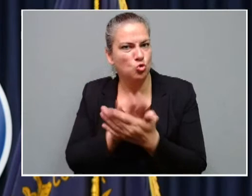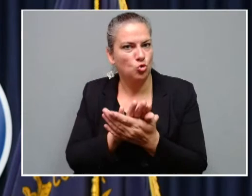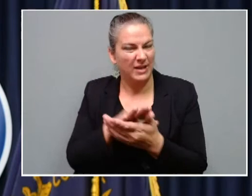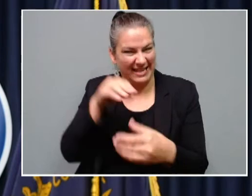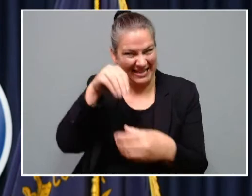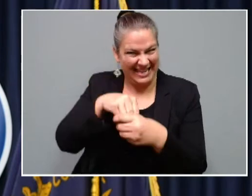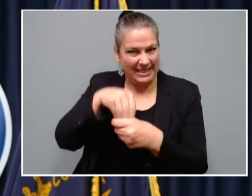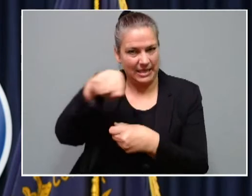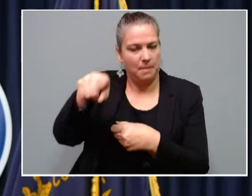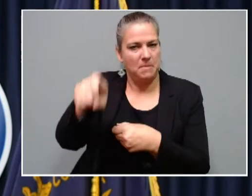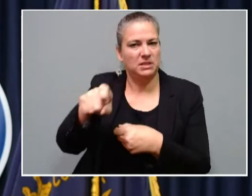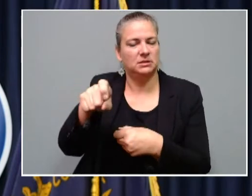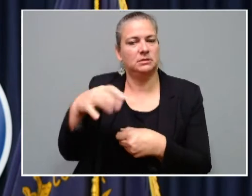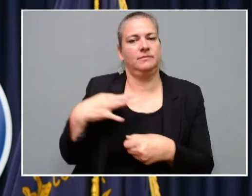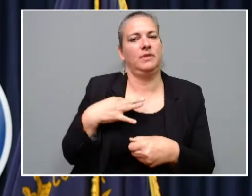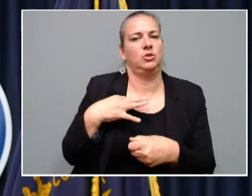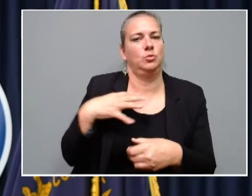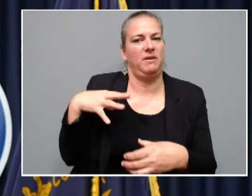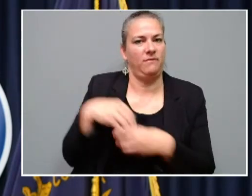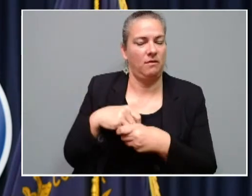in. I think we've had